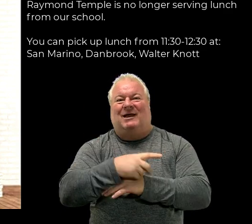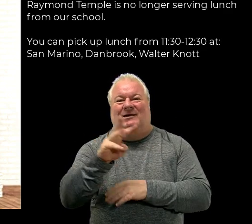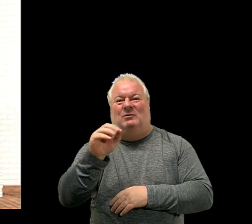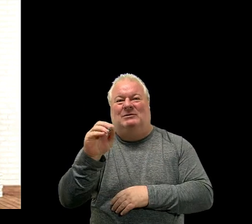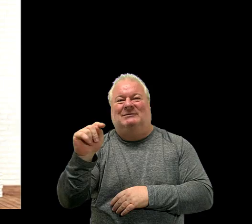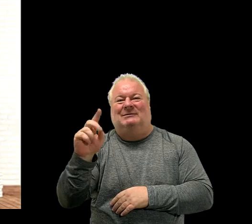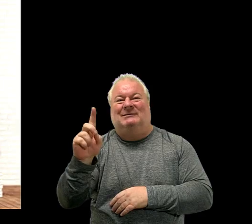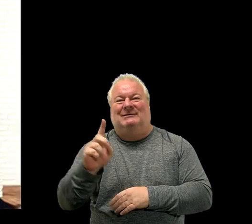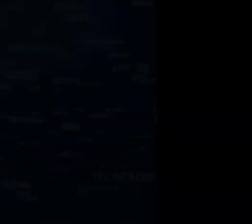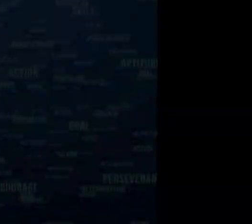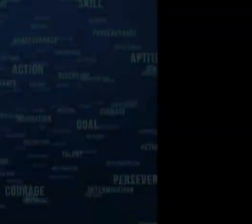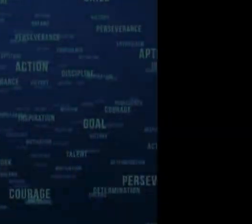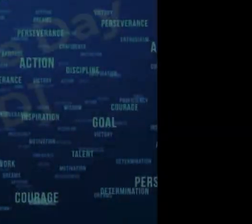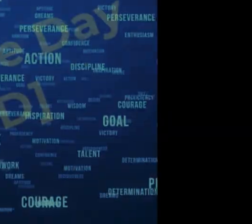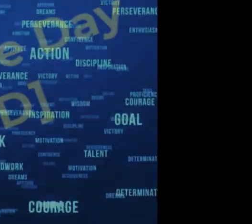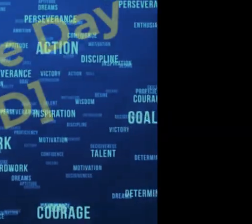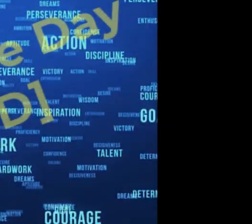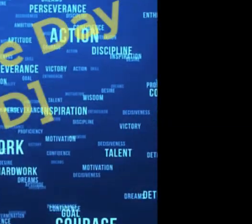day.